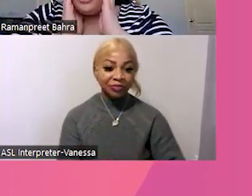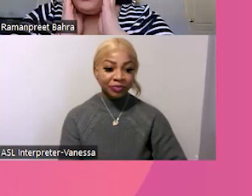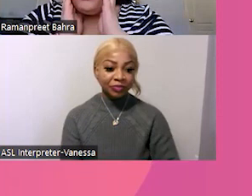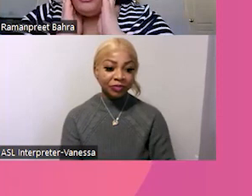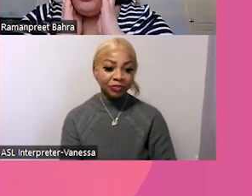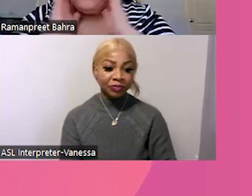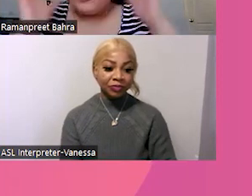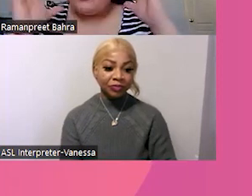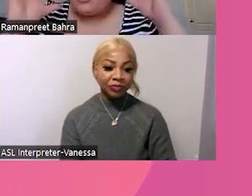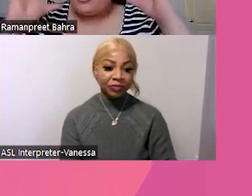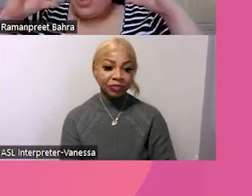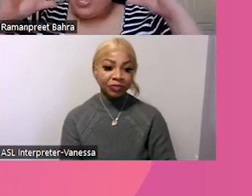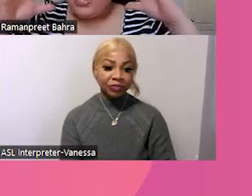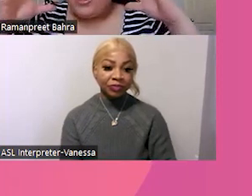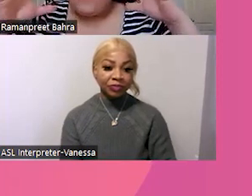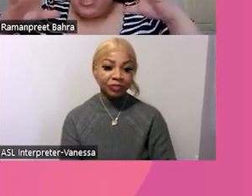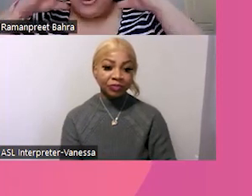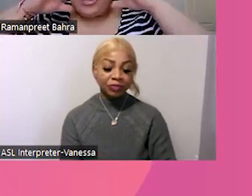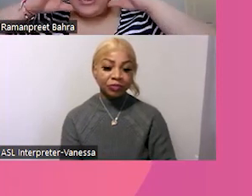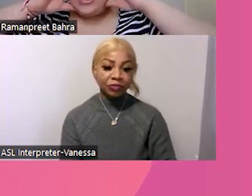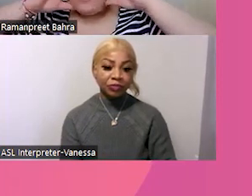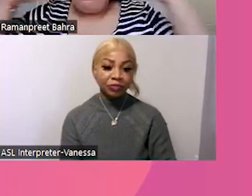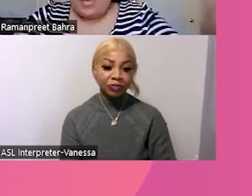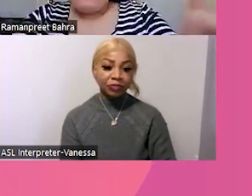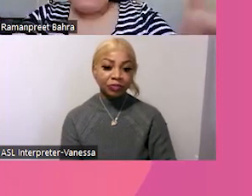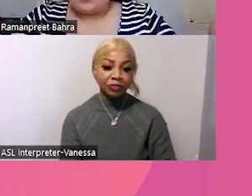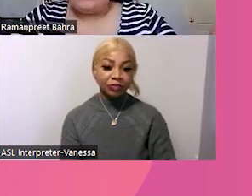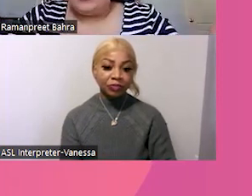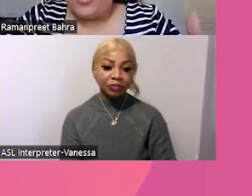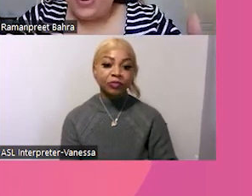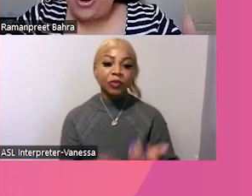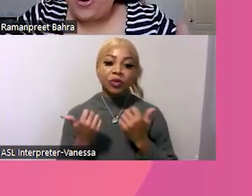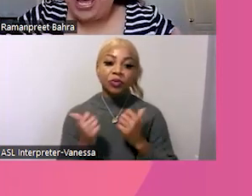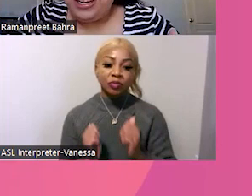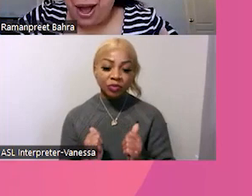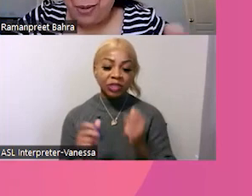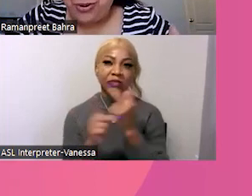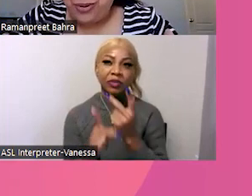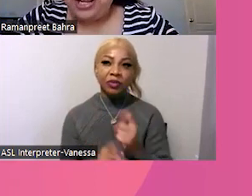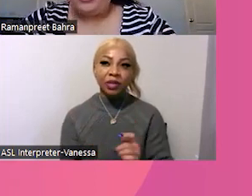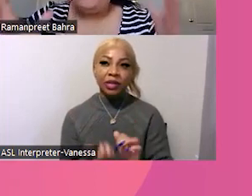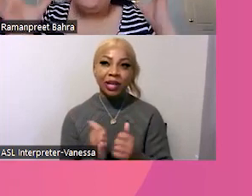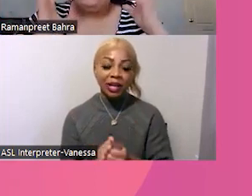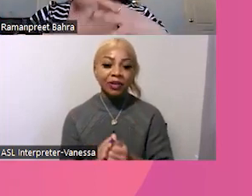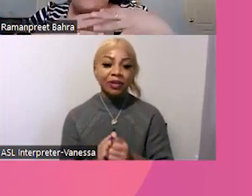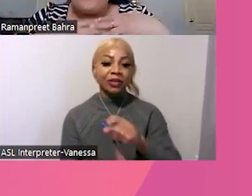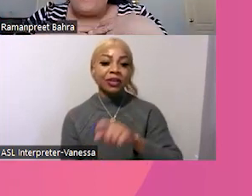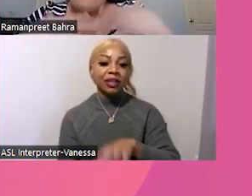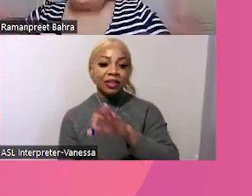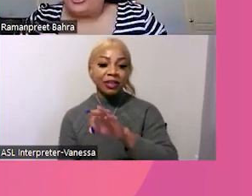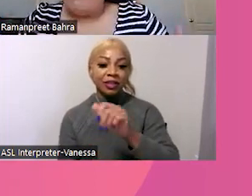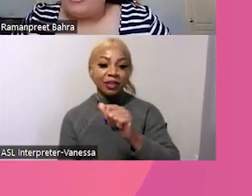We were trying to figure out a way of how to give that Fat Studies 101